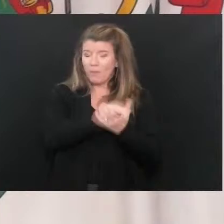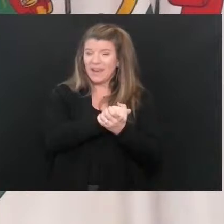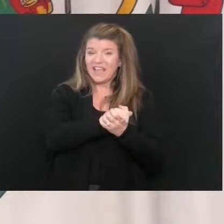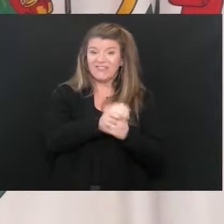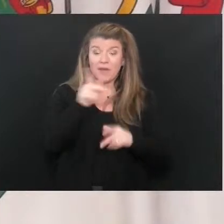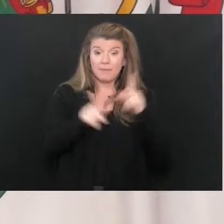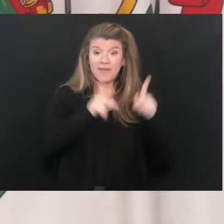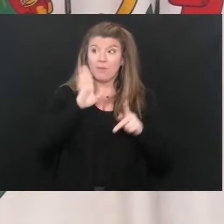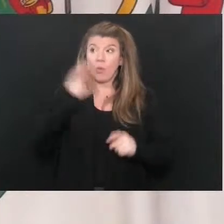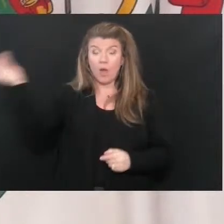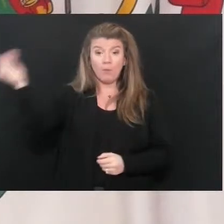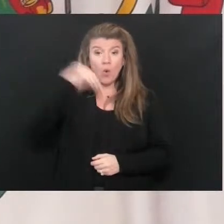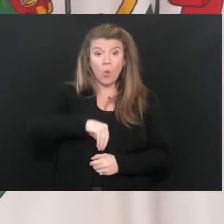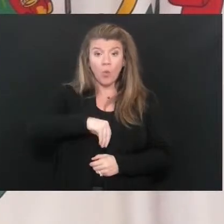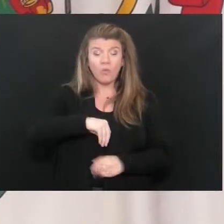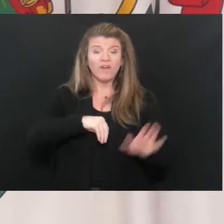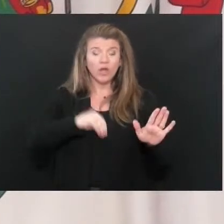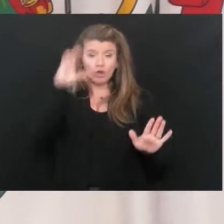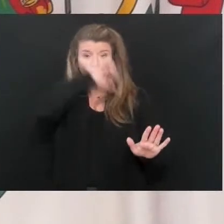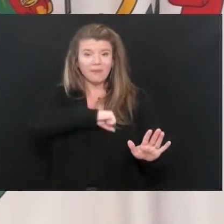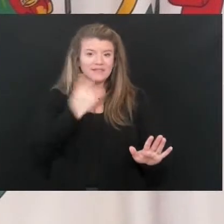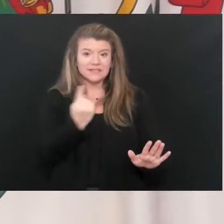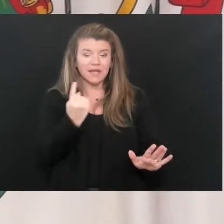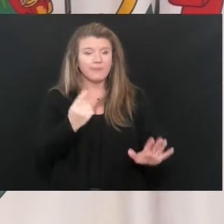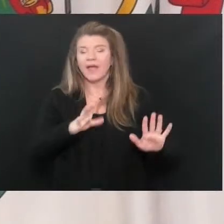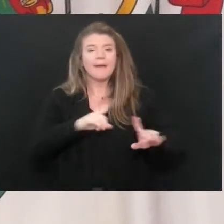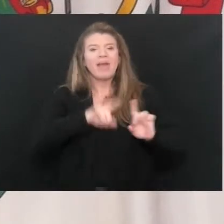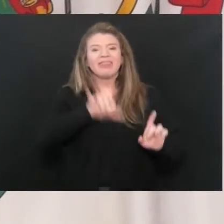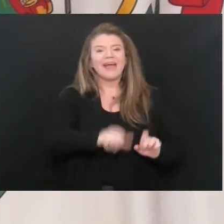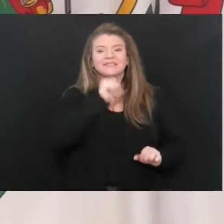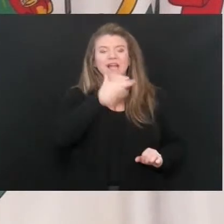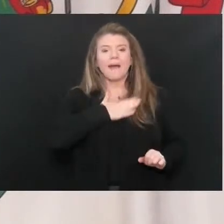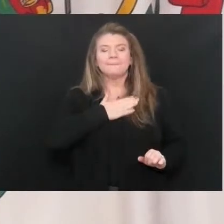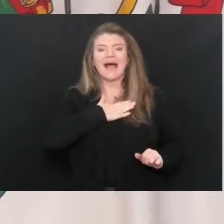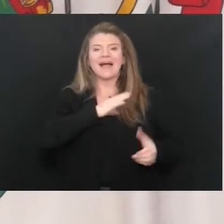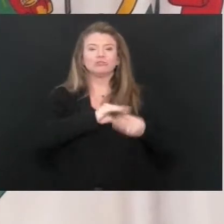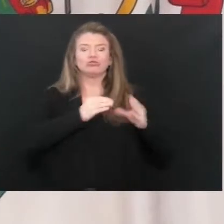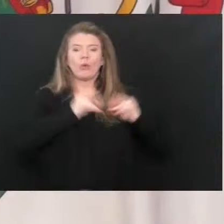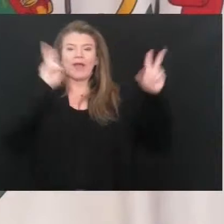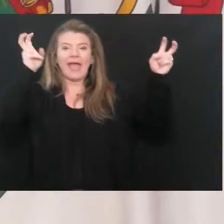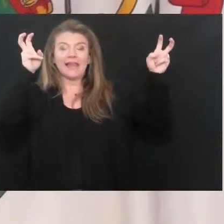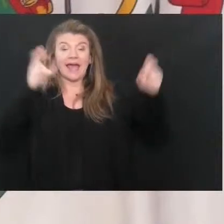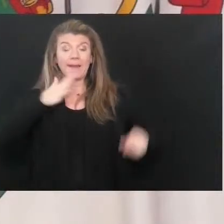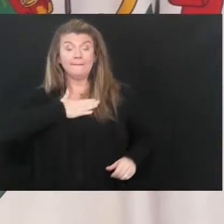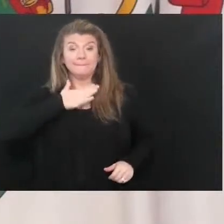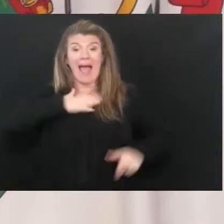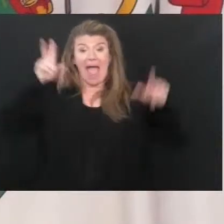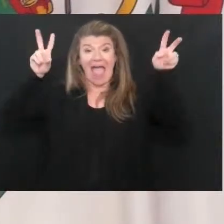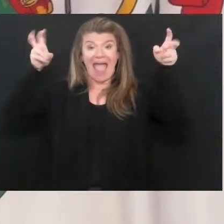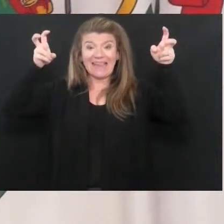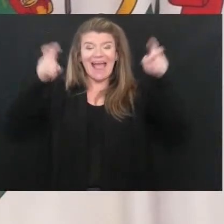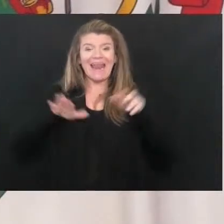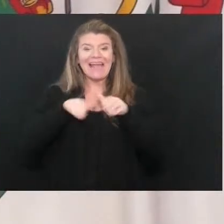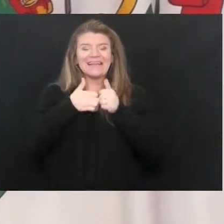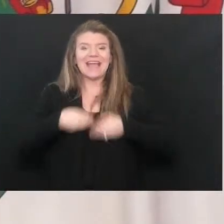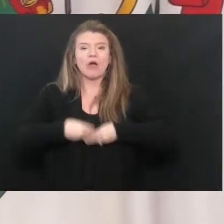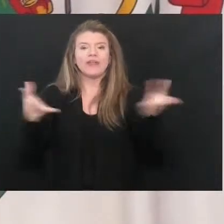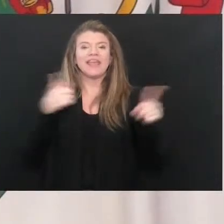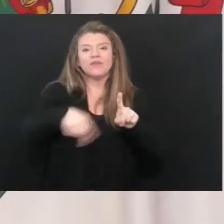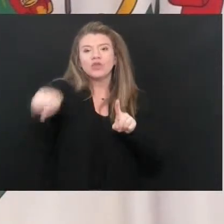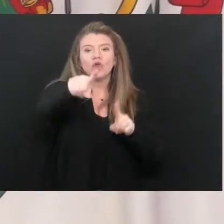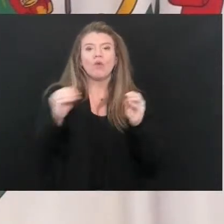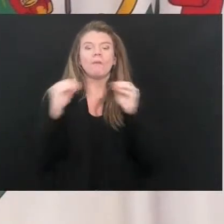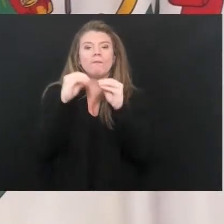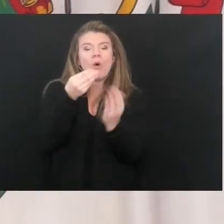something. But that is not the story. The story head is how we put money back in the hands of West Virginians